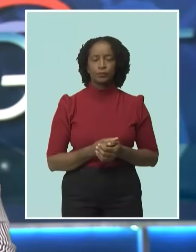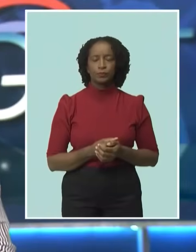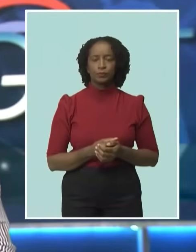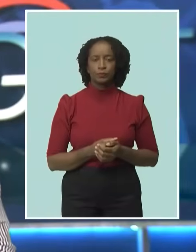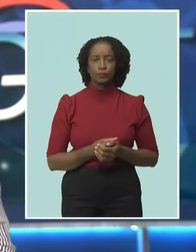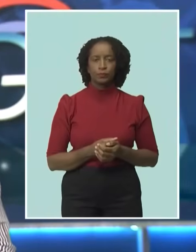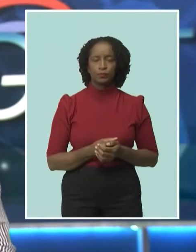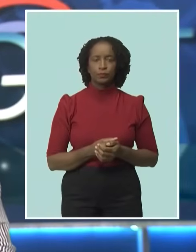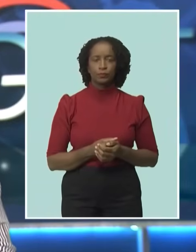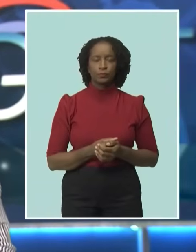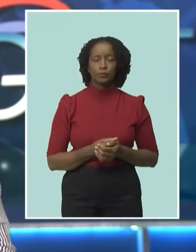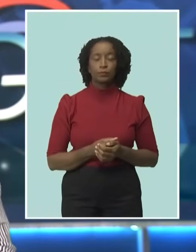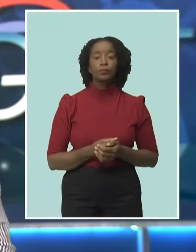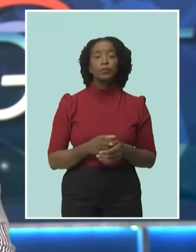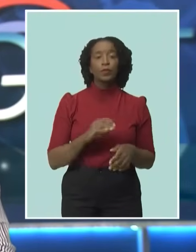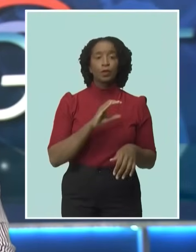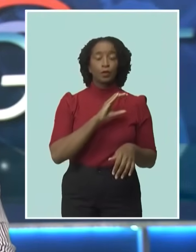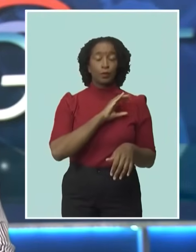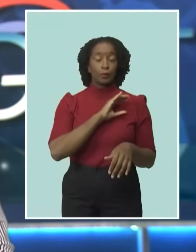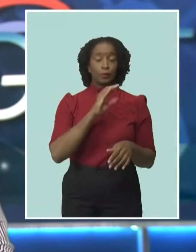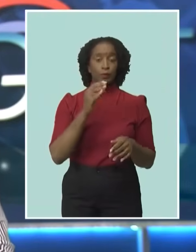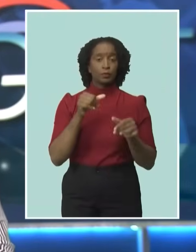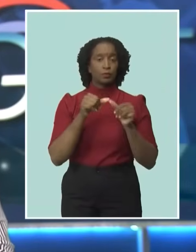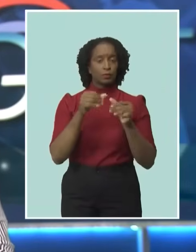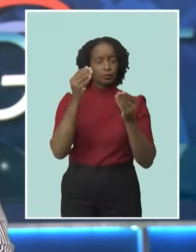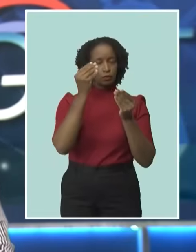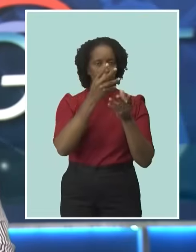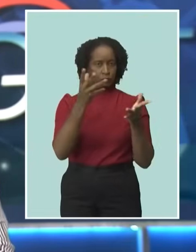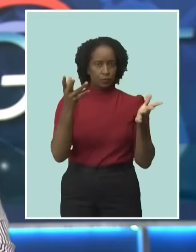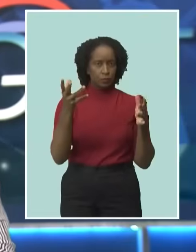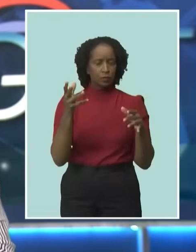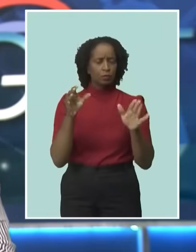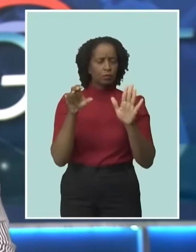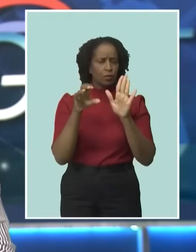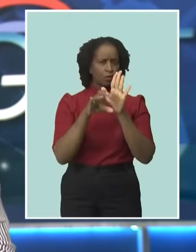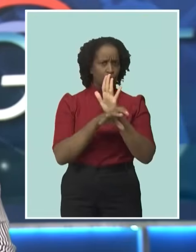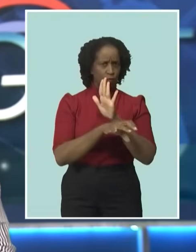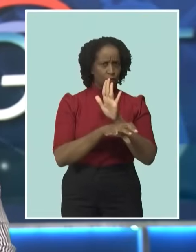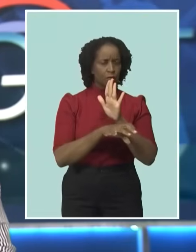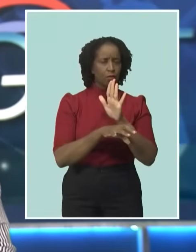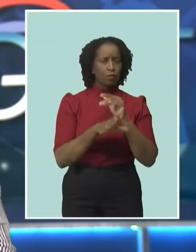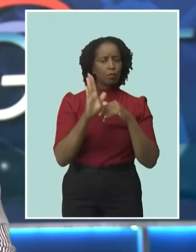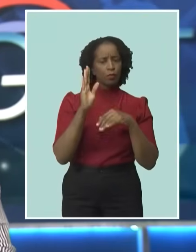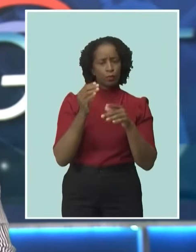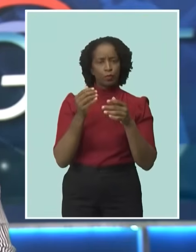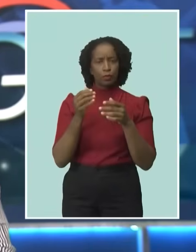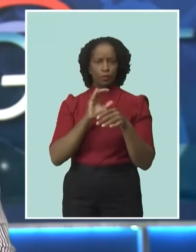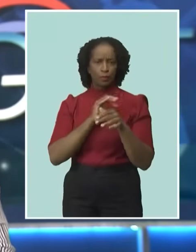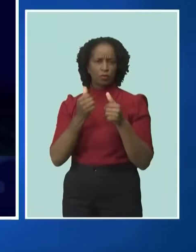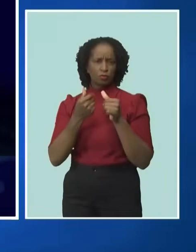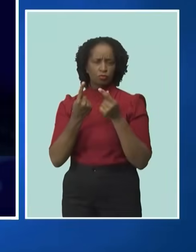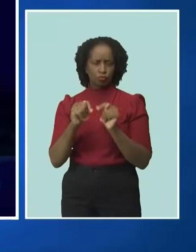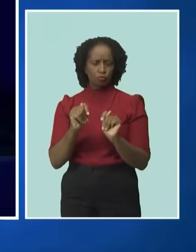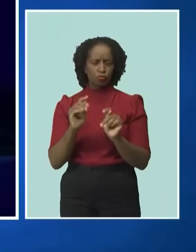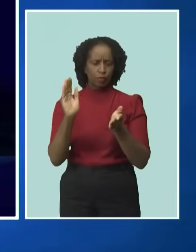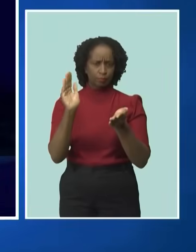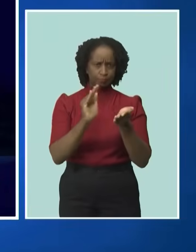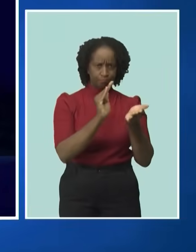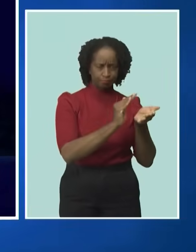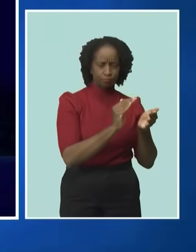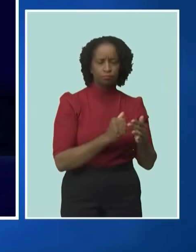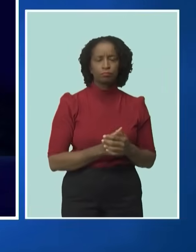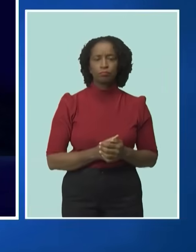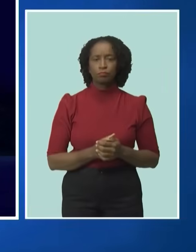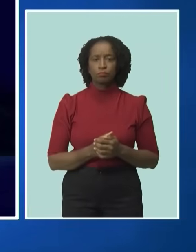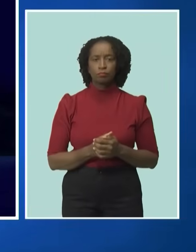And Inspector Brathwaite says they will continue to address the criminal activity and in a timely manner. The Barbados